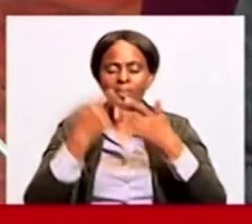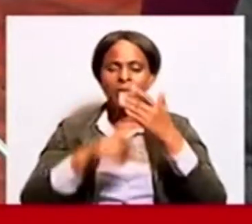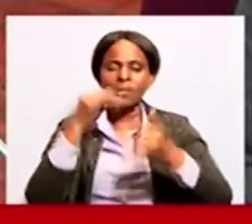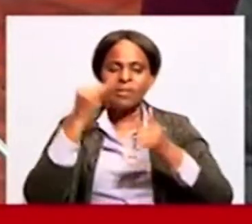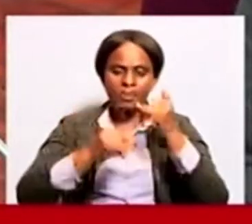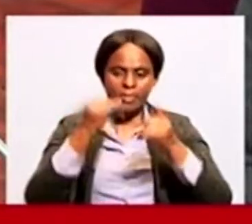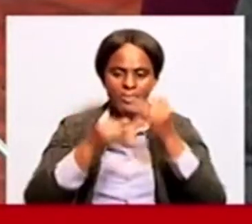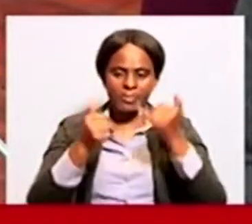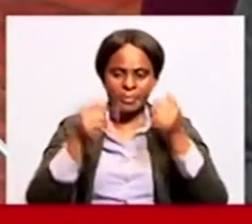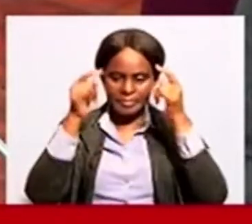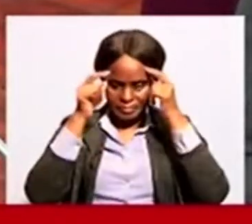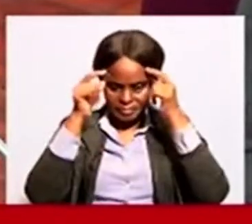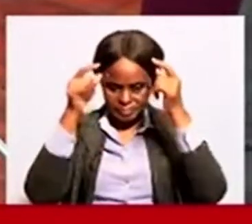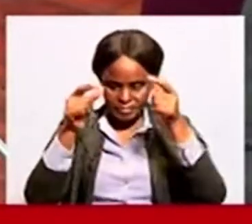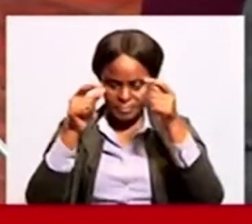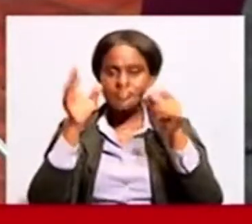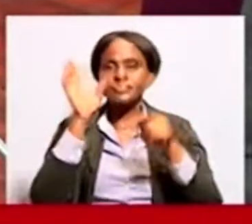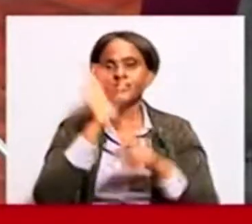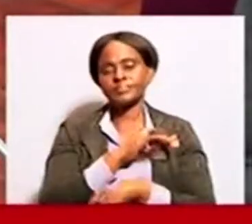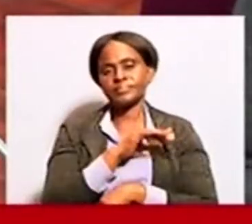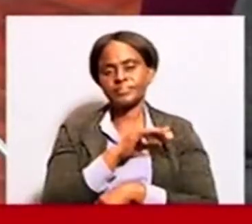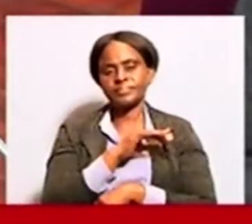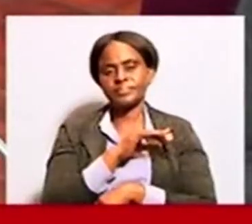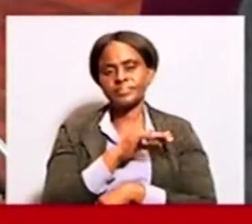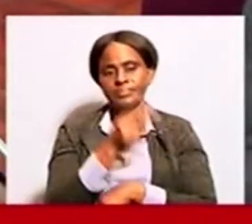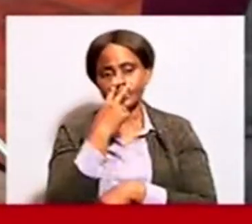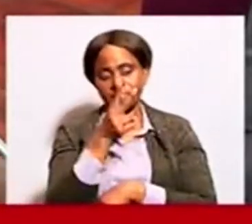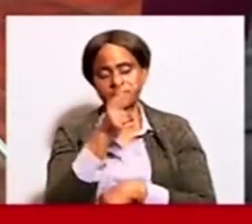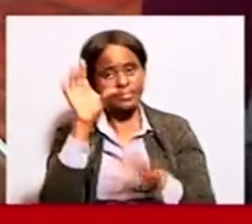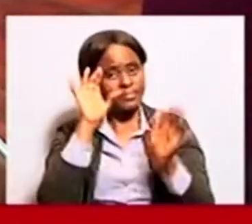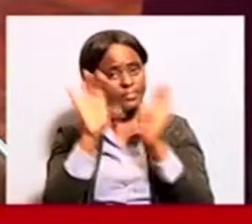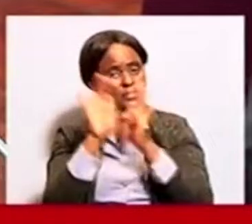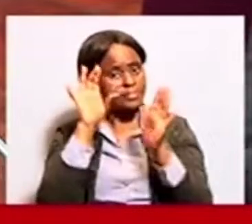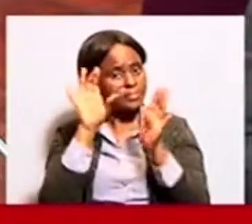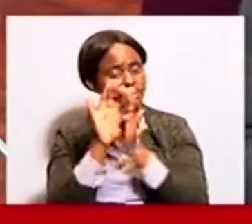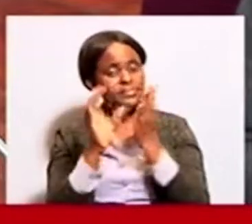completed and handed over. See photos below.